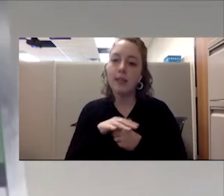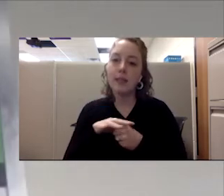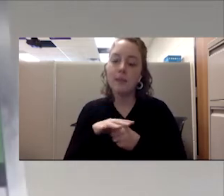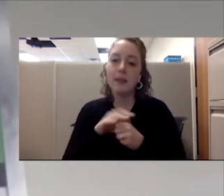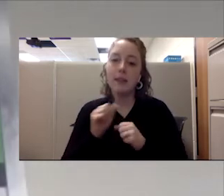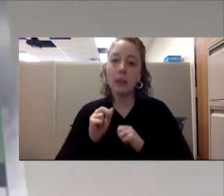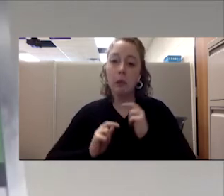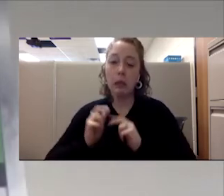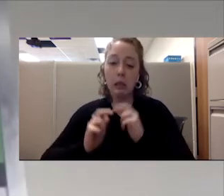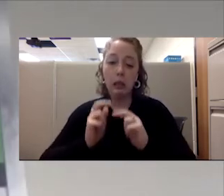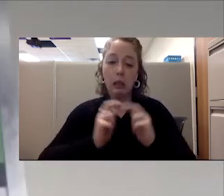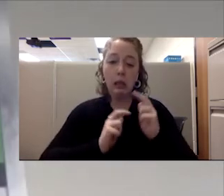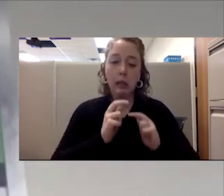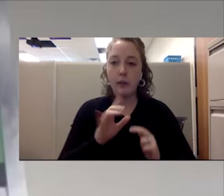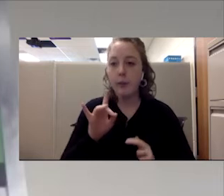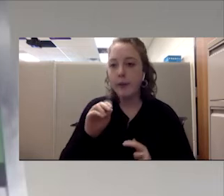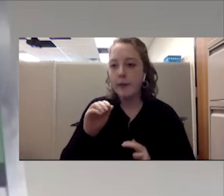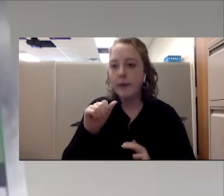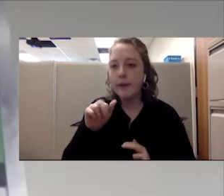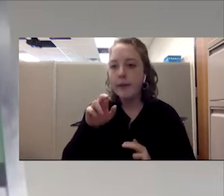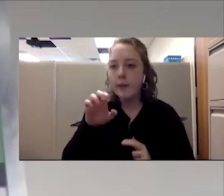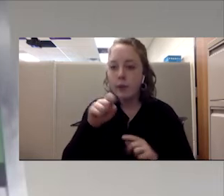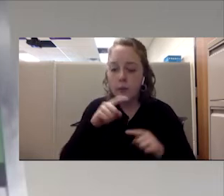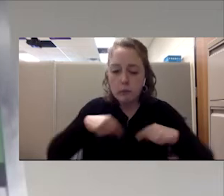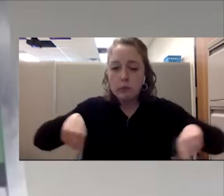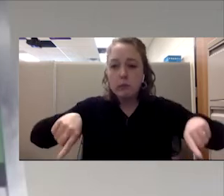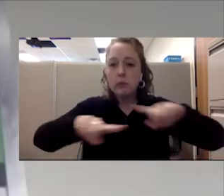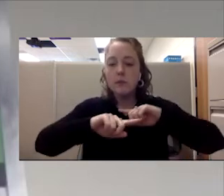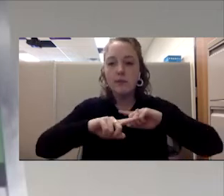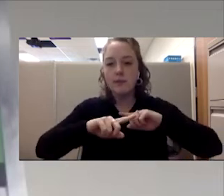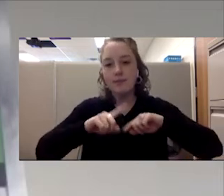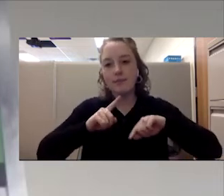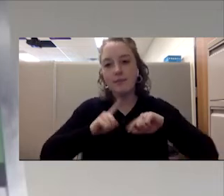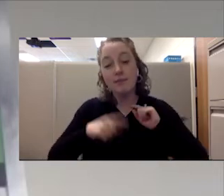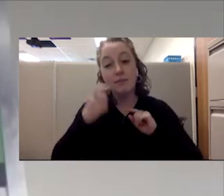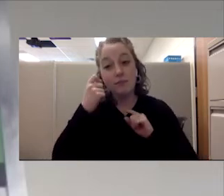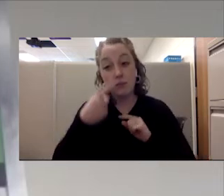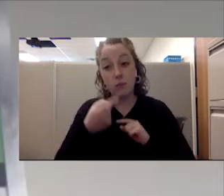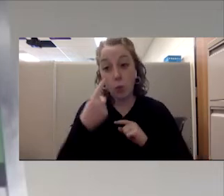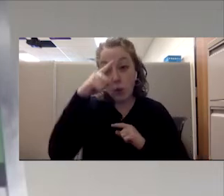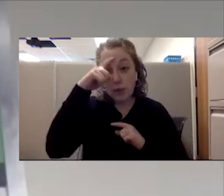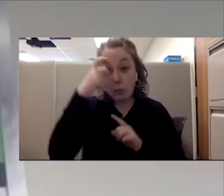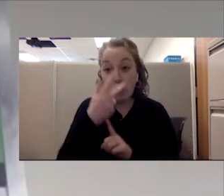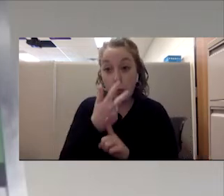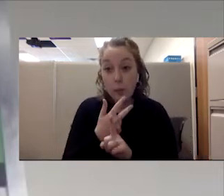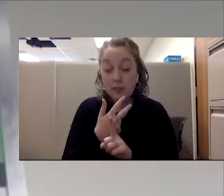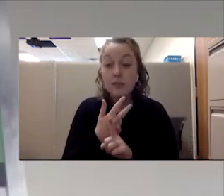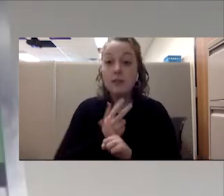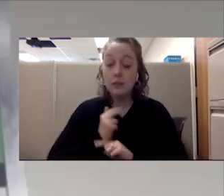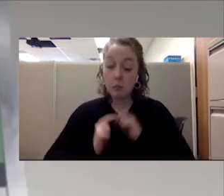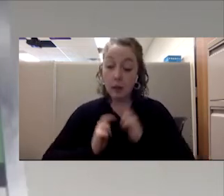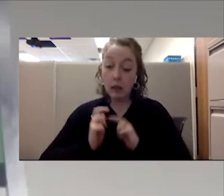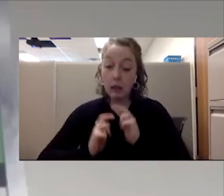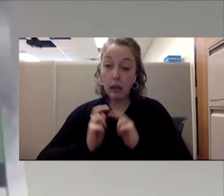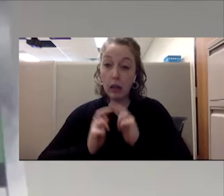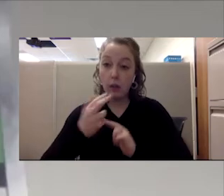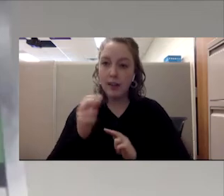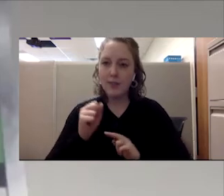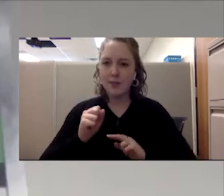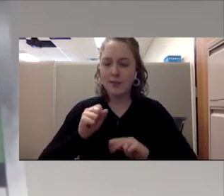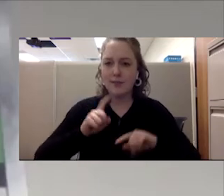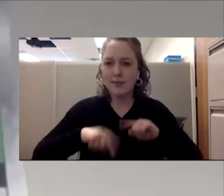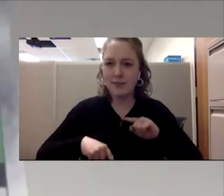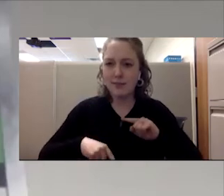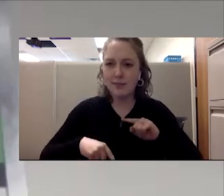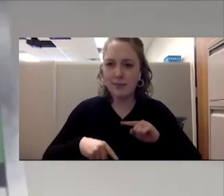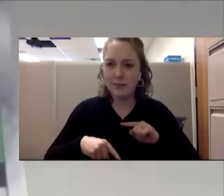I just want to make sure that you can't build a high school over one summer. And I'm worried about